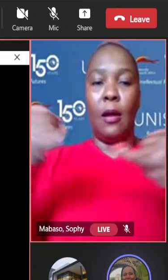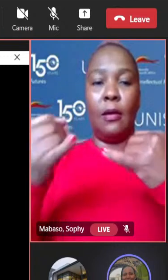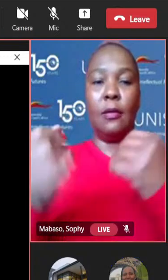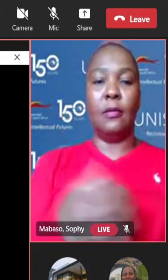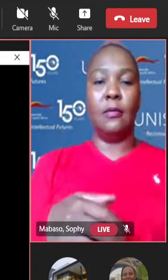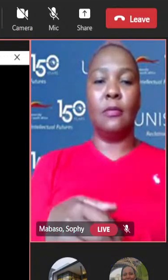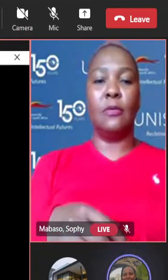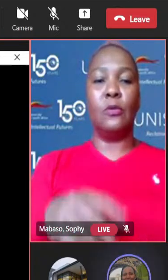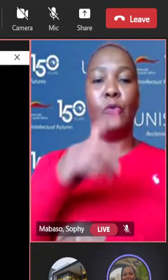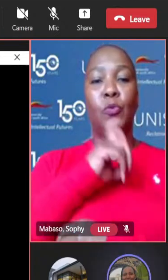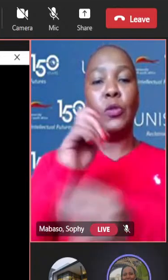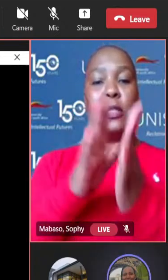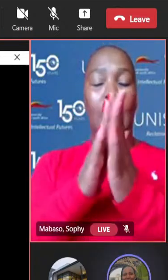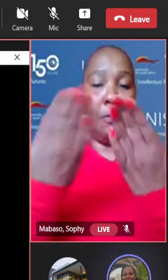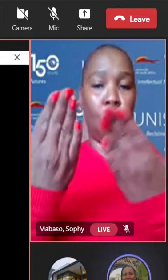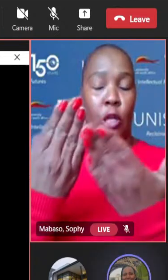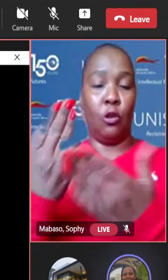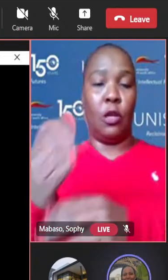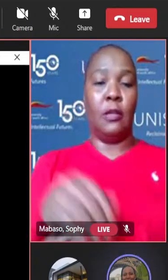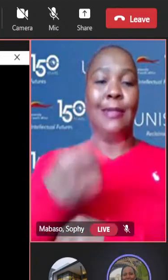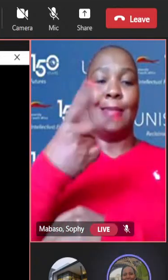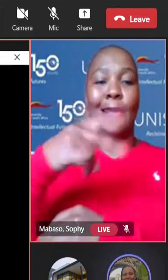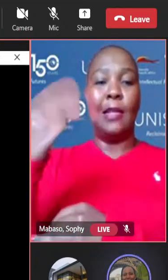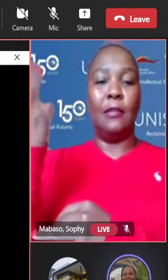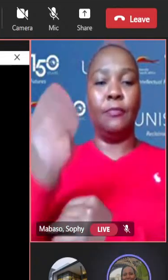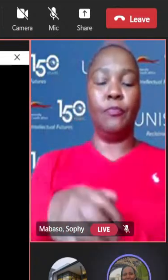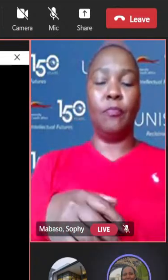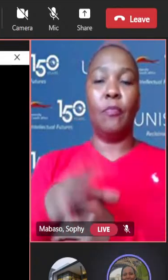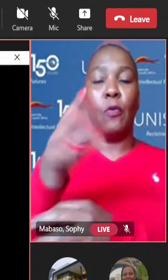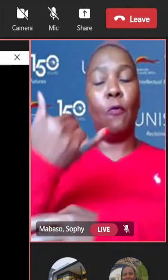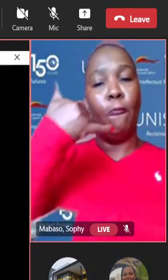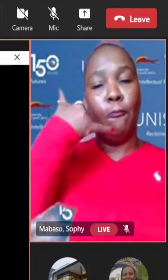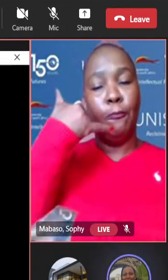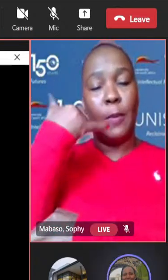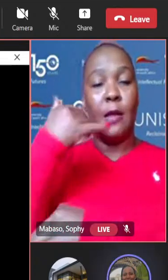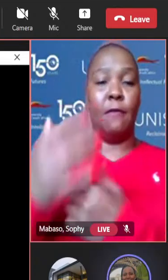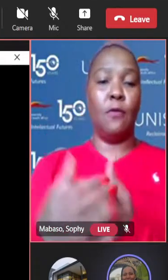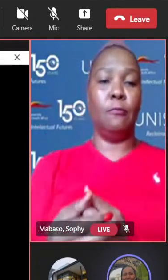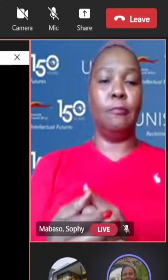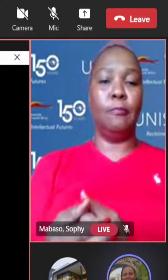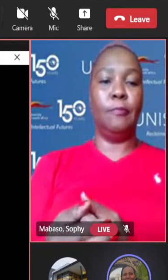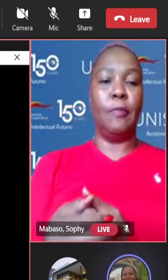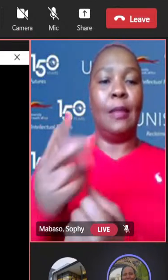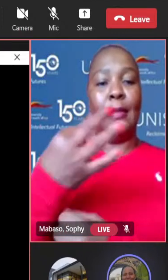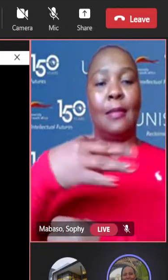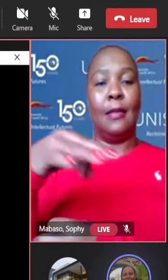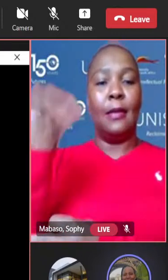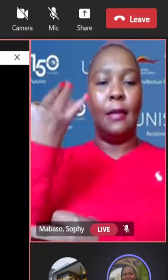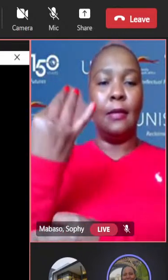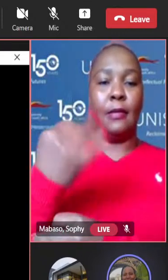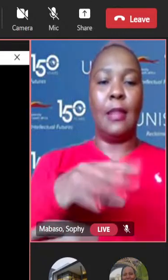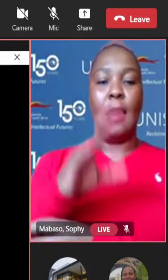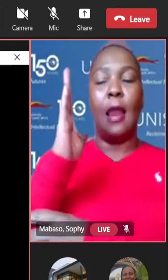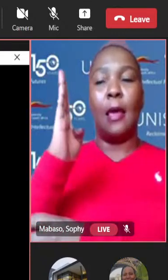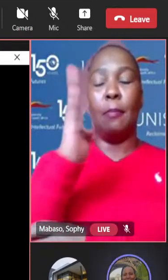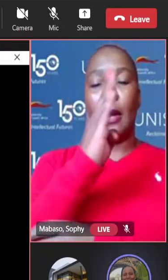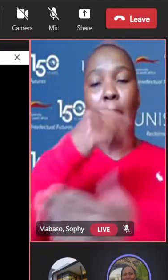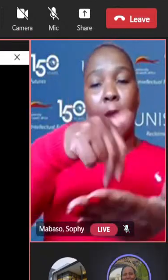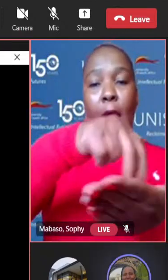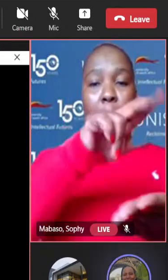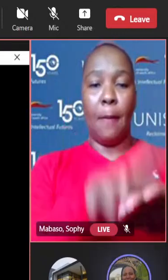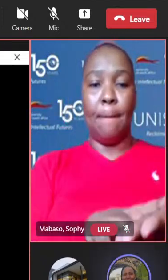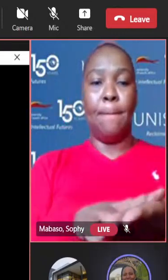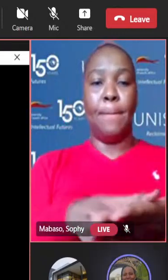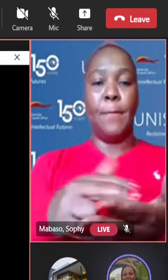catalog. And the second one, you can use your mobile device. And the other one, you can use the library app. And